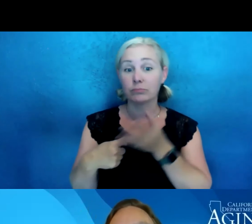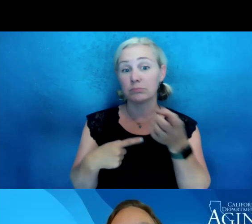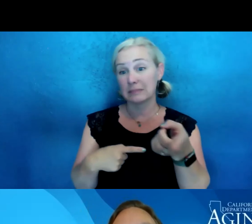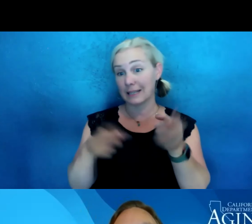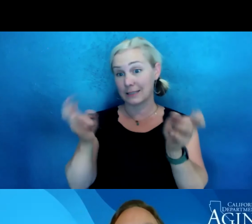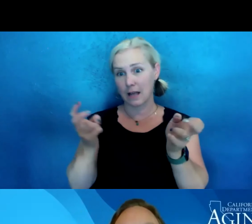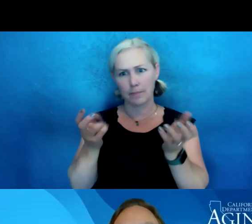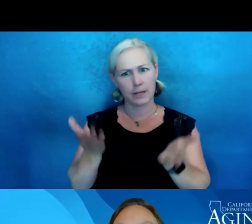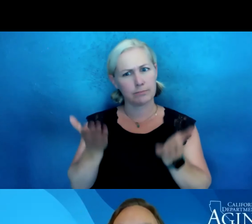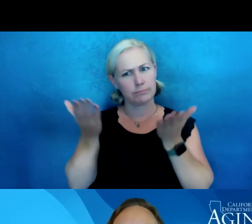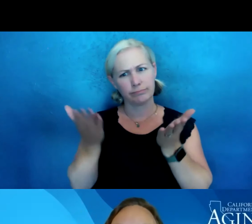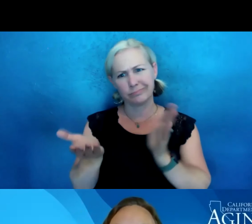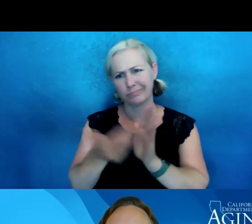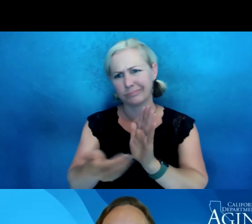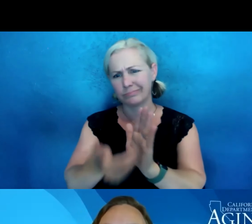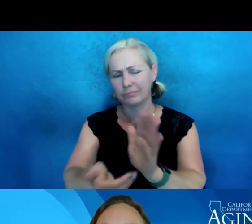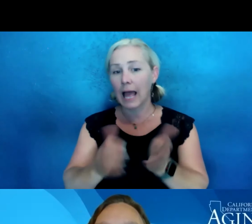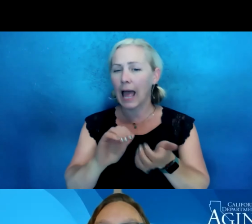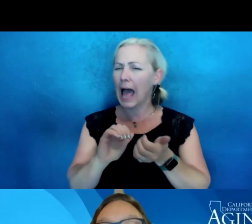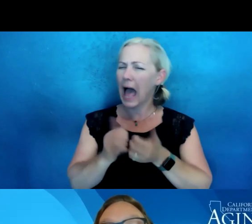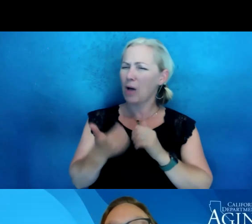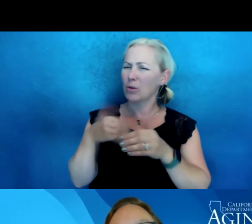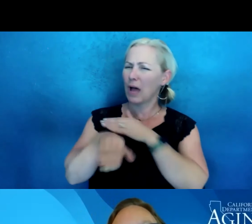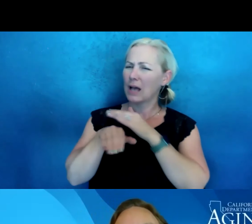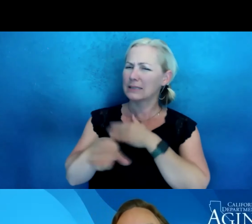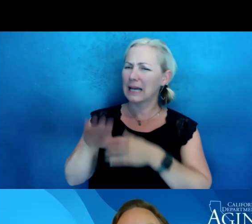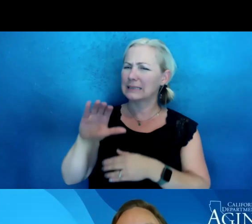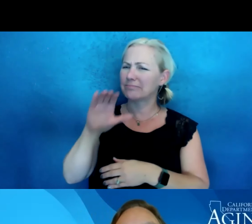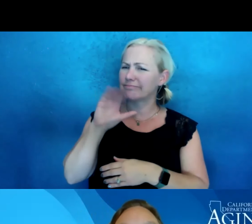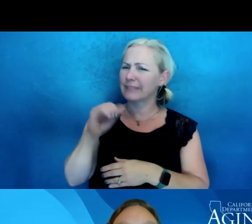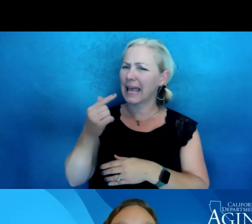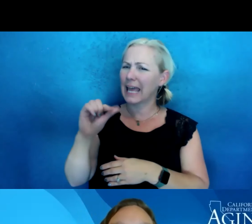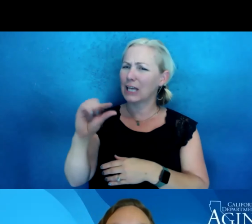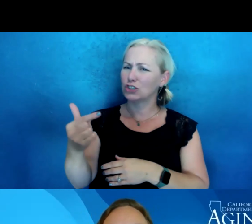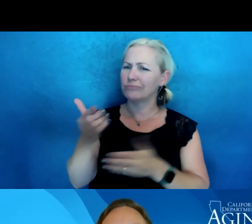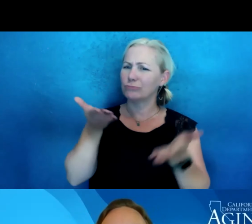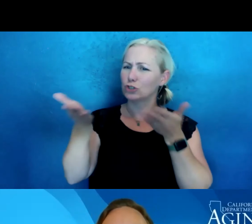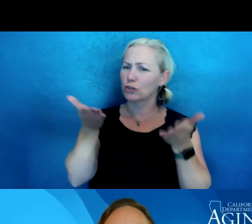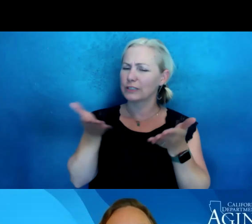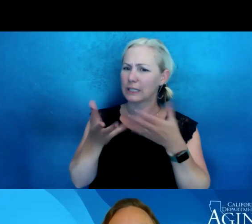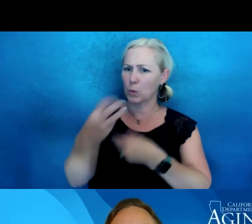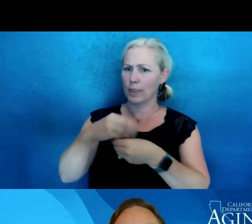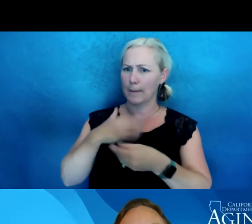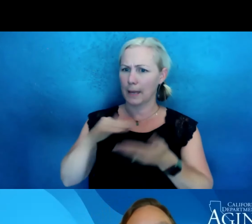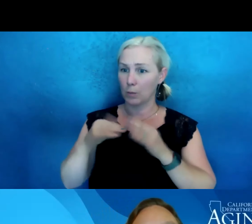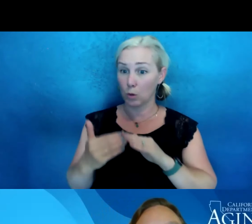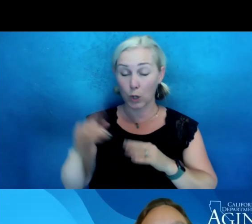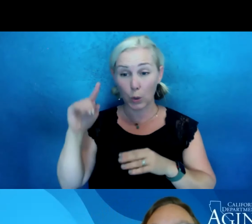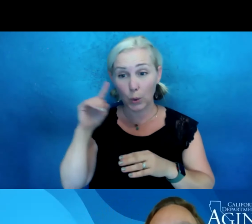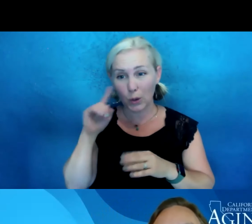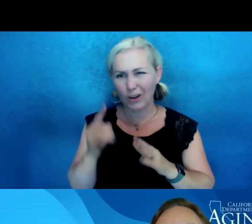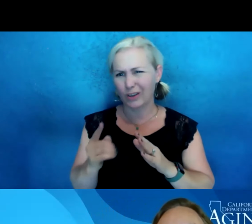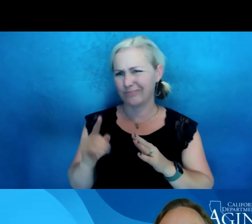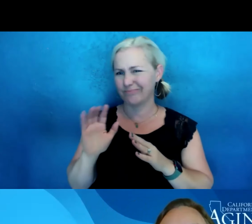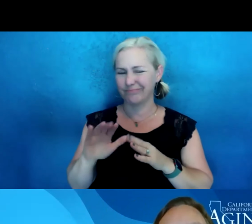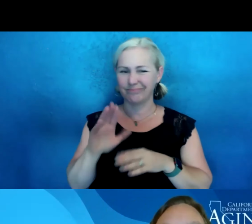came up about how I access aging services in my community. You heard it in the Master Plan for Aging,